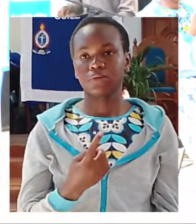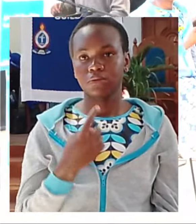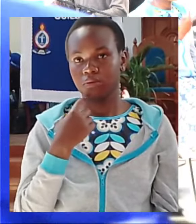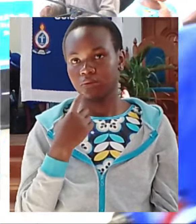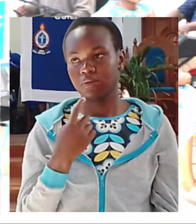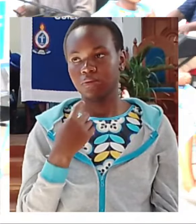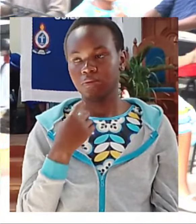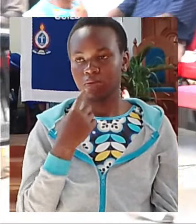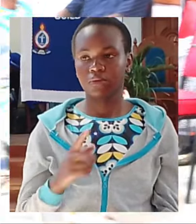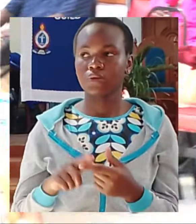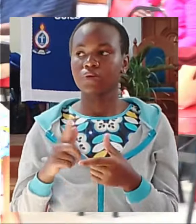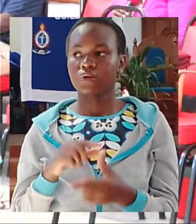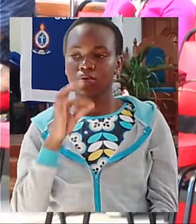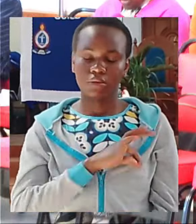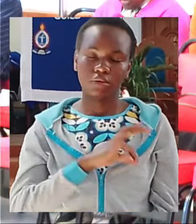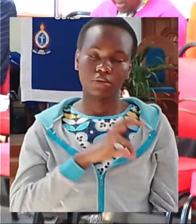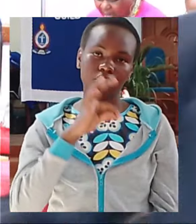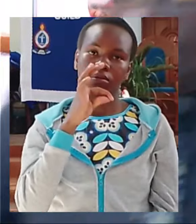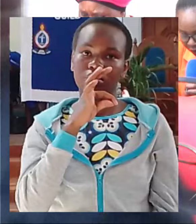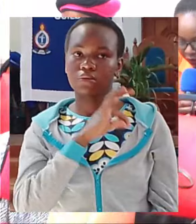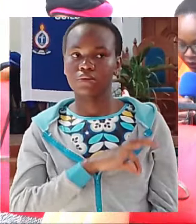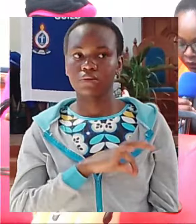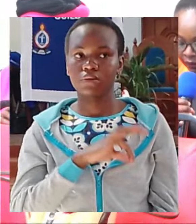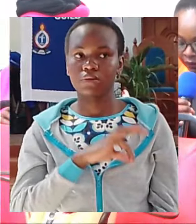wala cha faida.